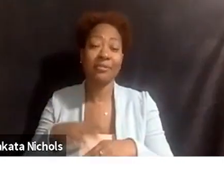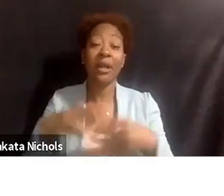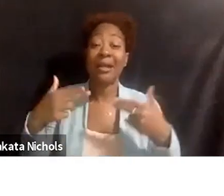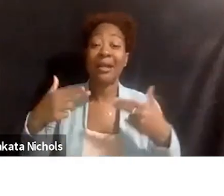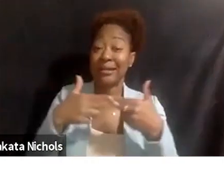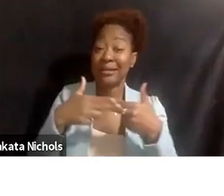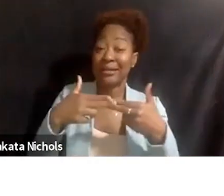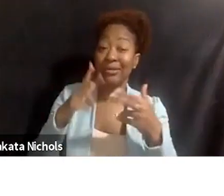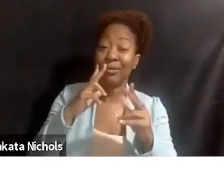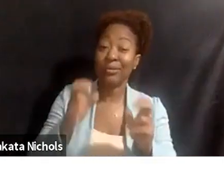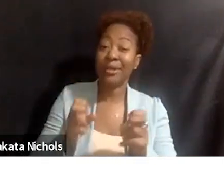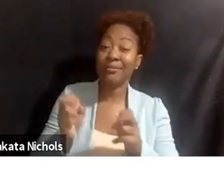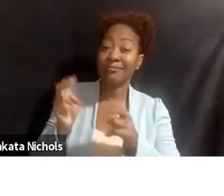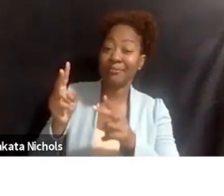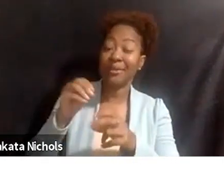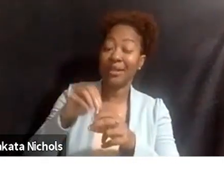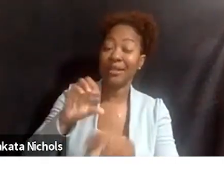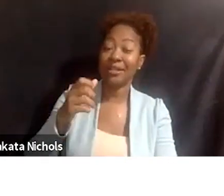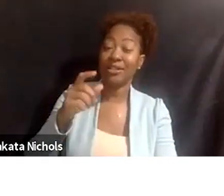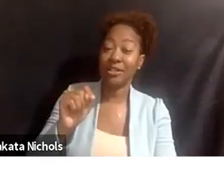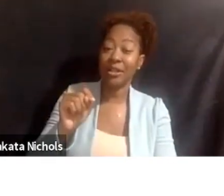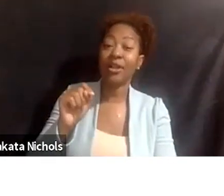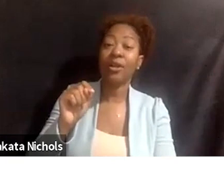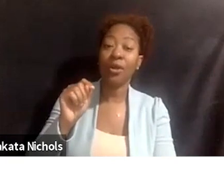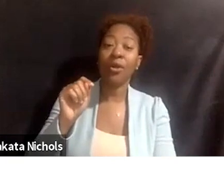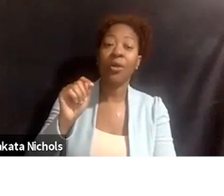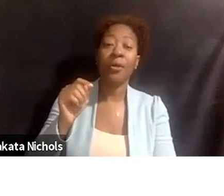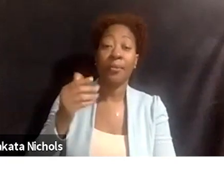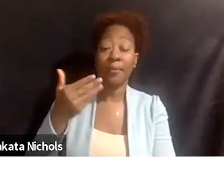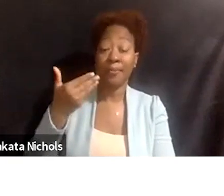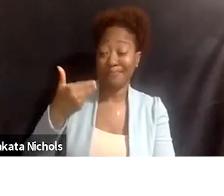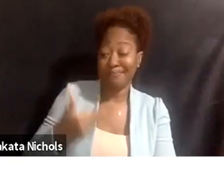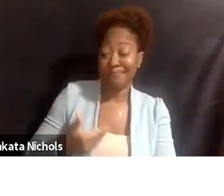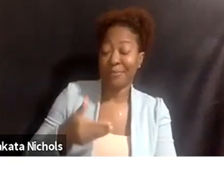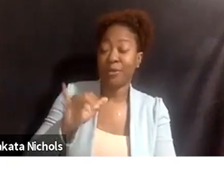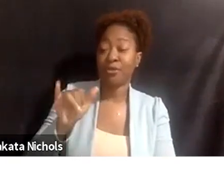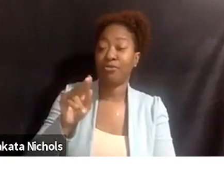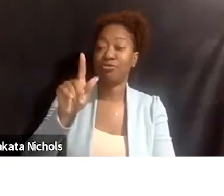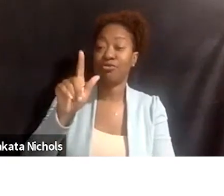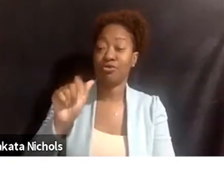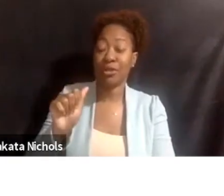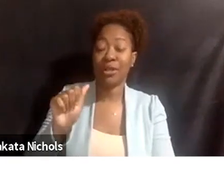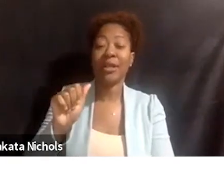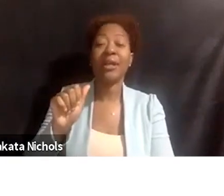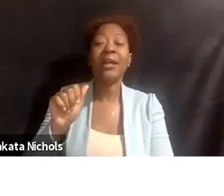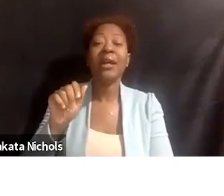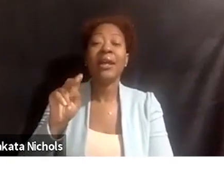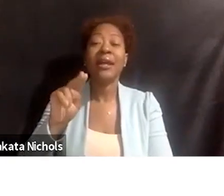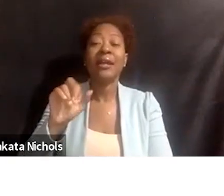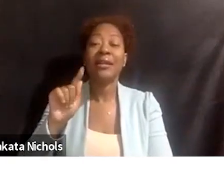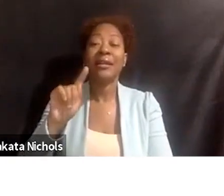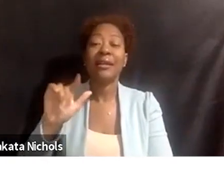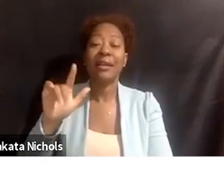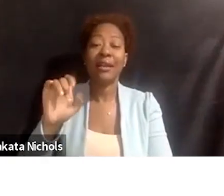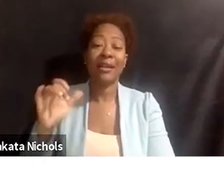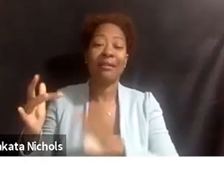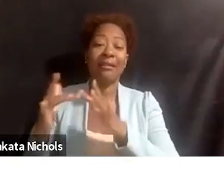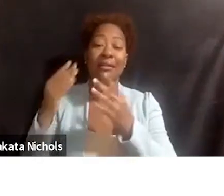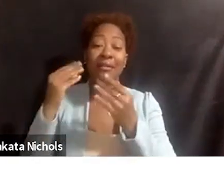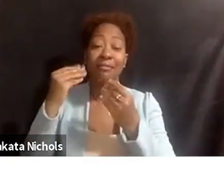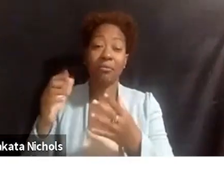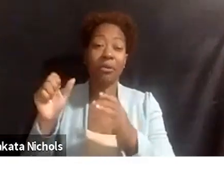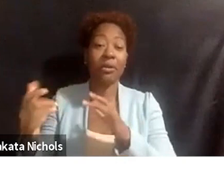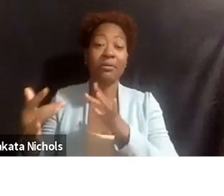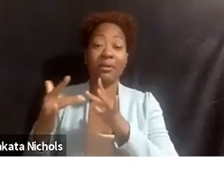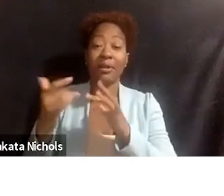put into the chat, are mine, Julia's, and Natalie's contact information, and we invite you to contact us at any point if that